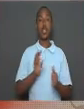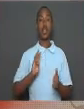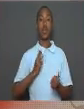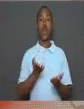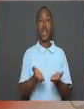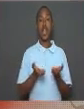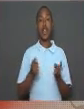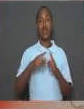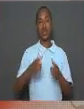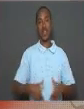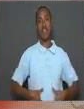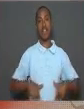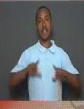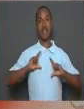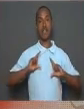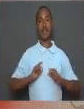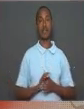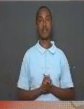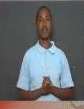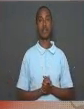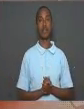to survive.